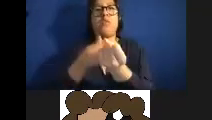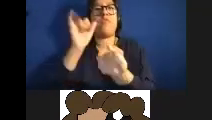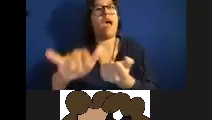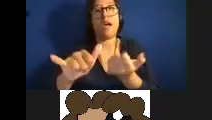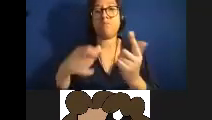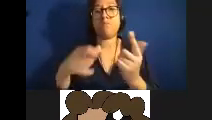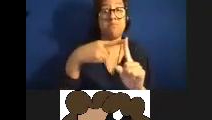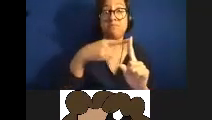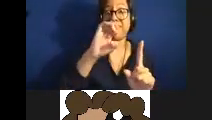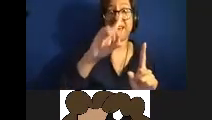held accountable for it.